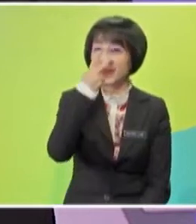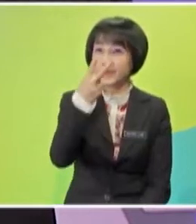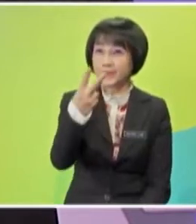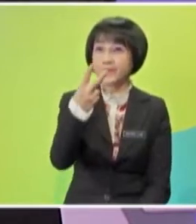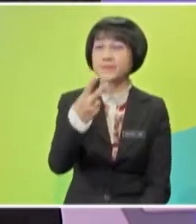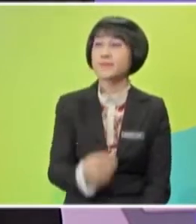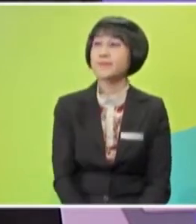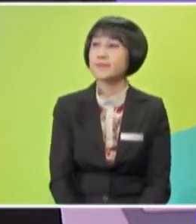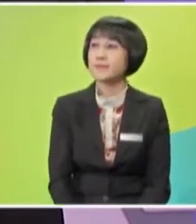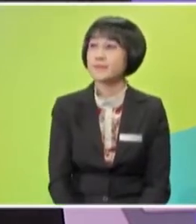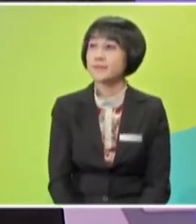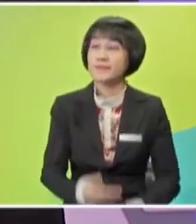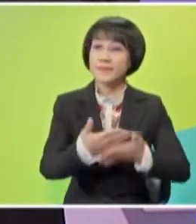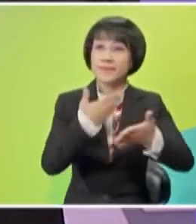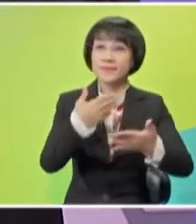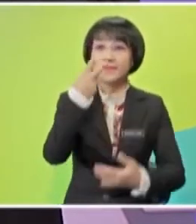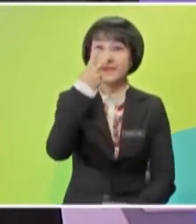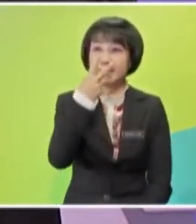But before we look into that,